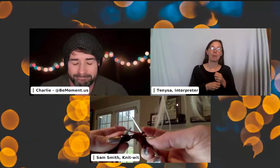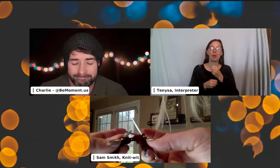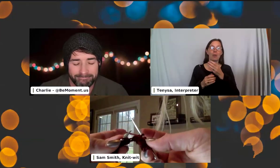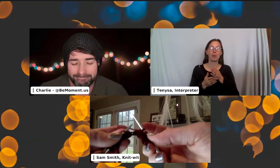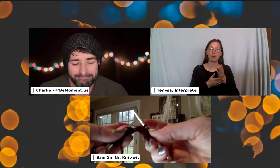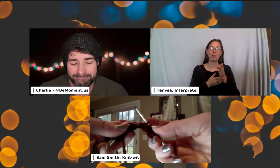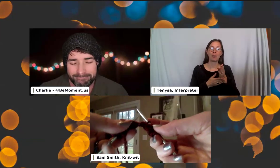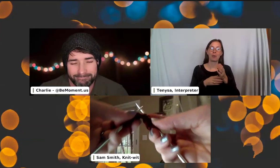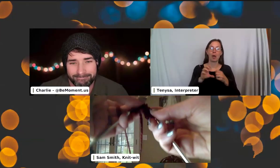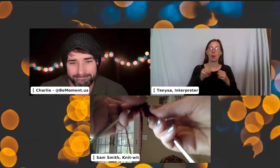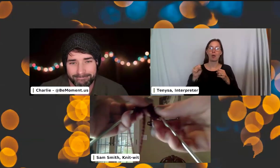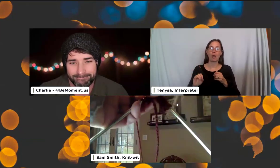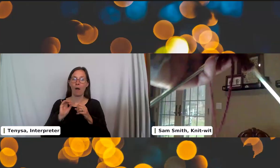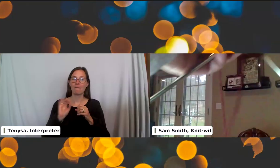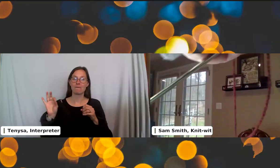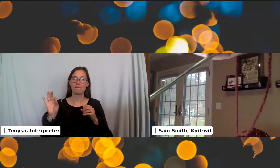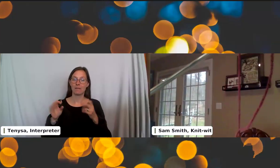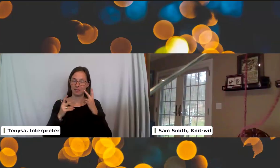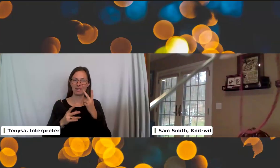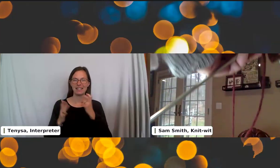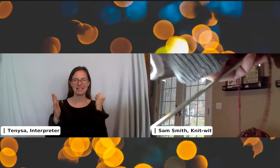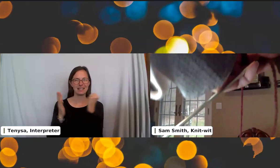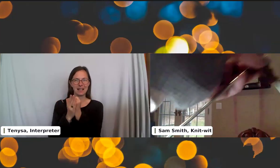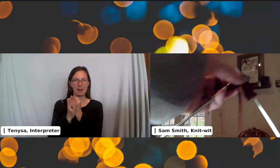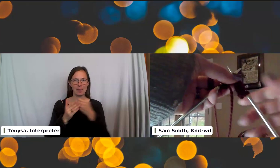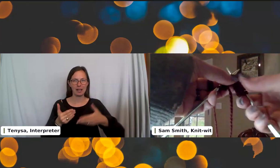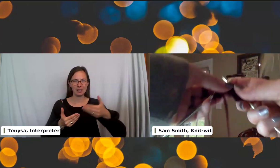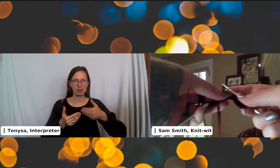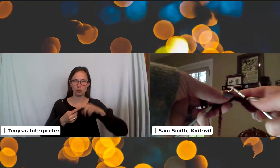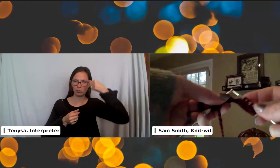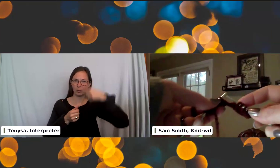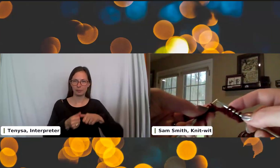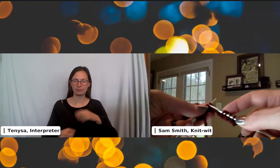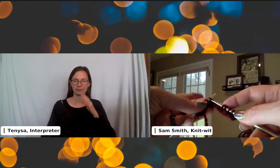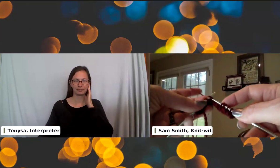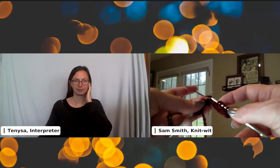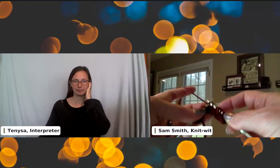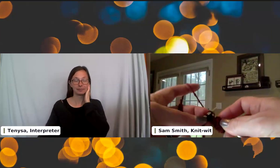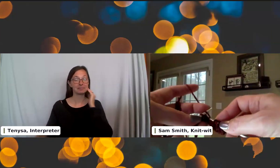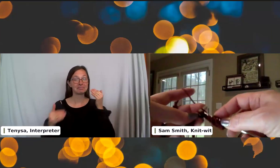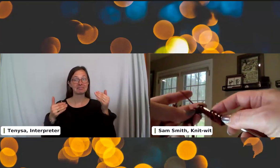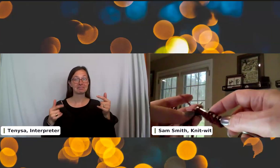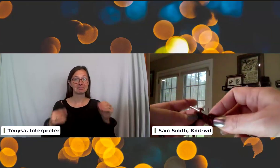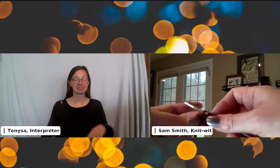pull it off. See, stabbing is so much easier to remember. Here we go.